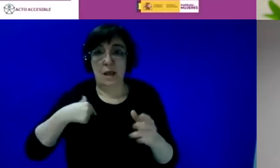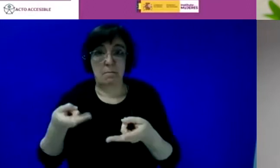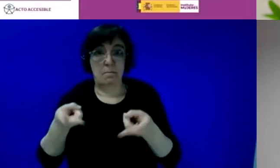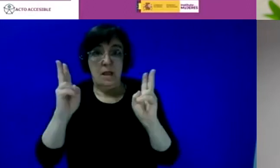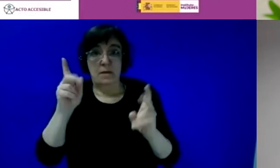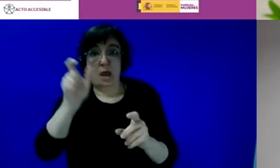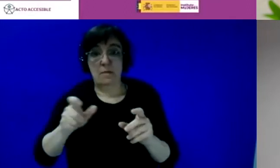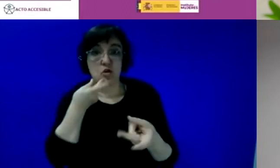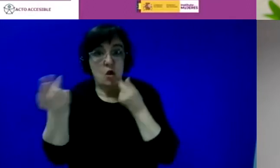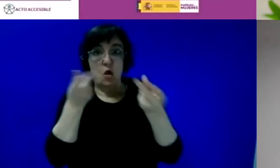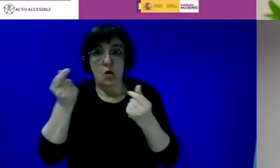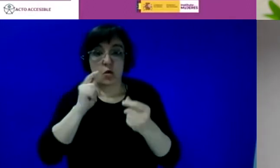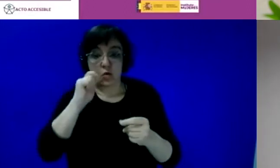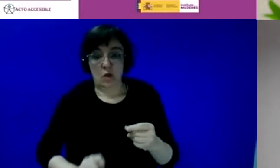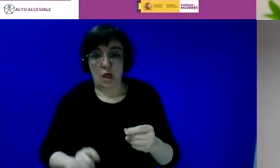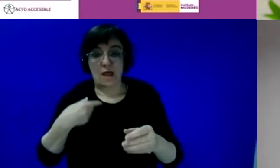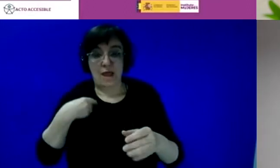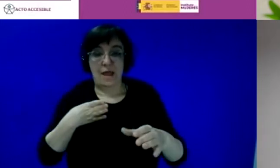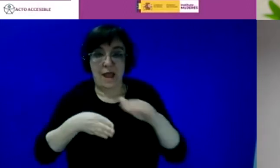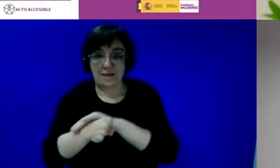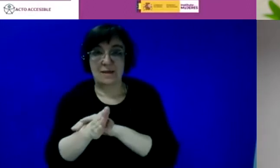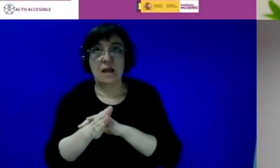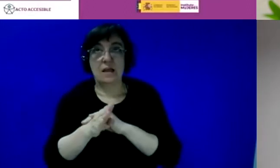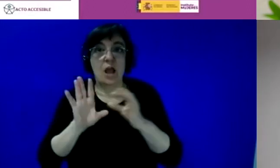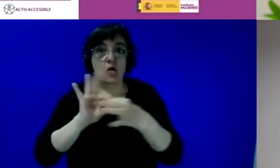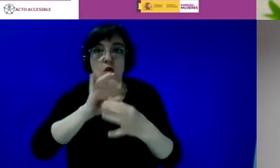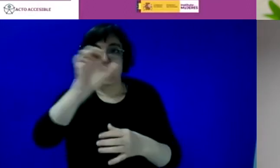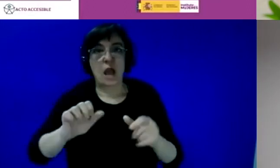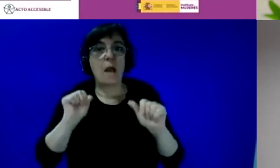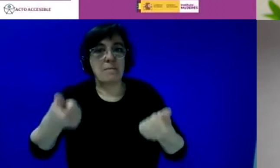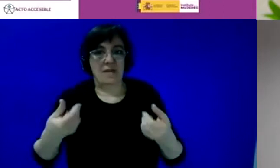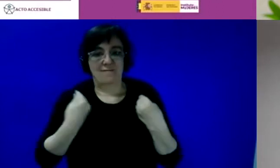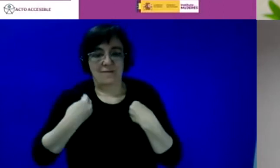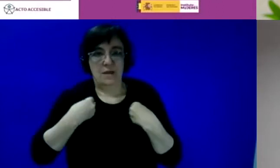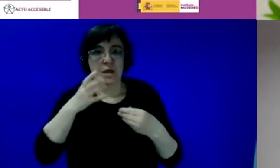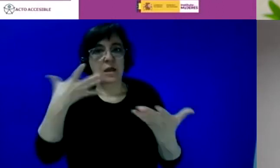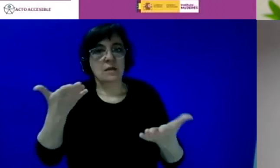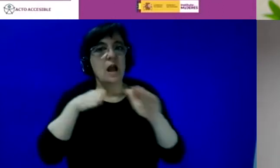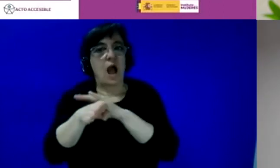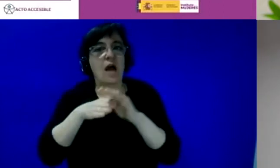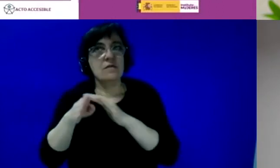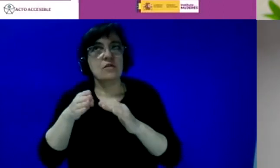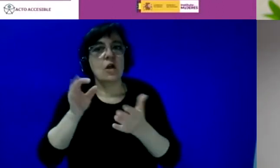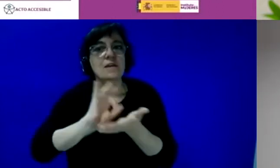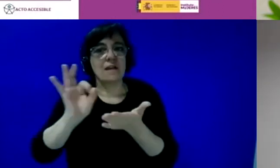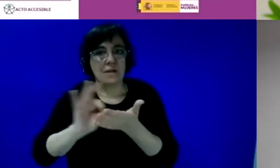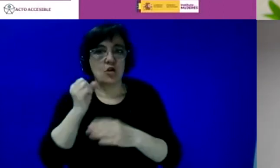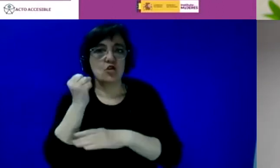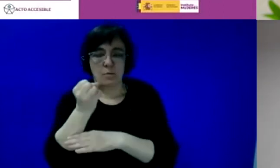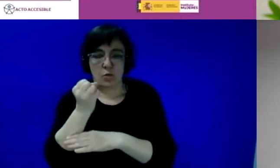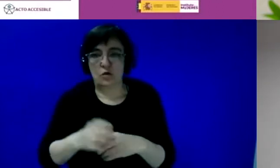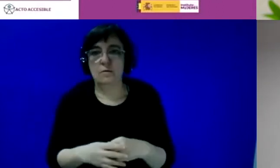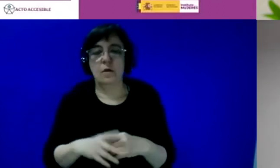to start their lives and have access to services and support. And we also tried from the beginning and through